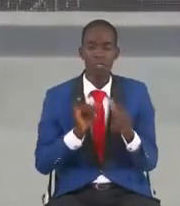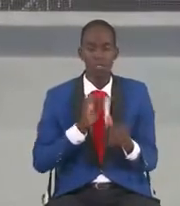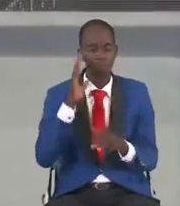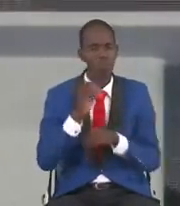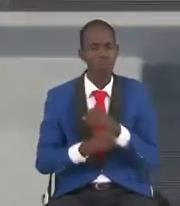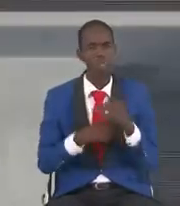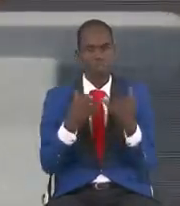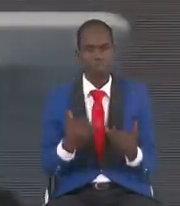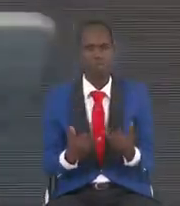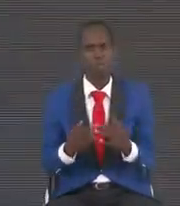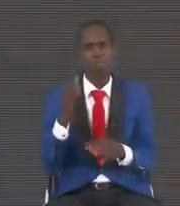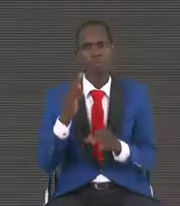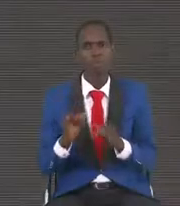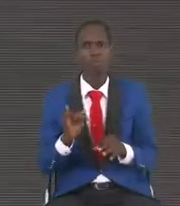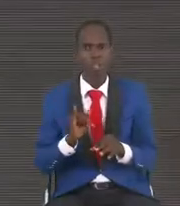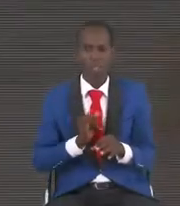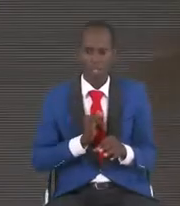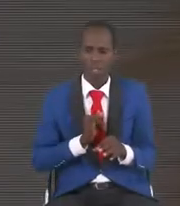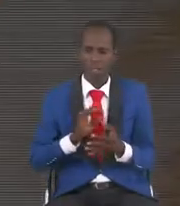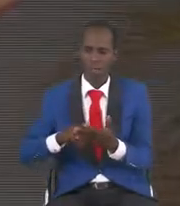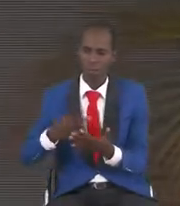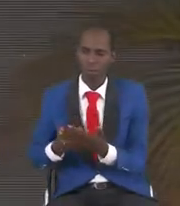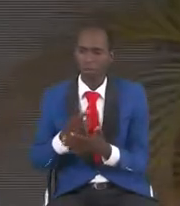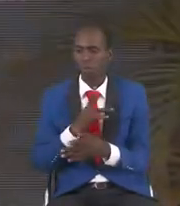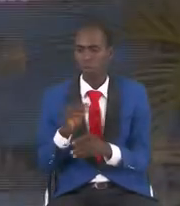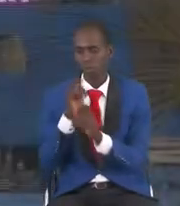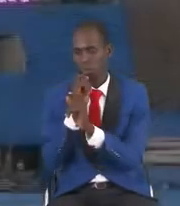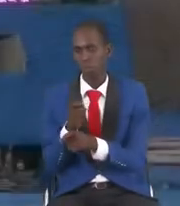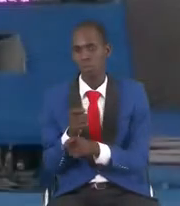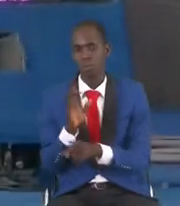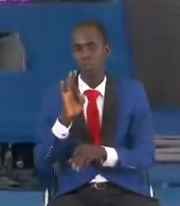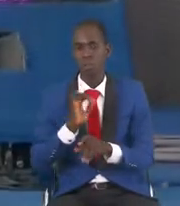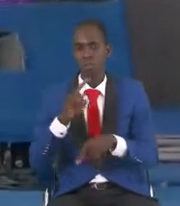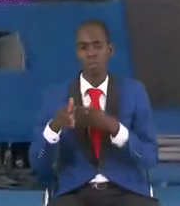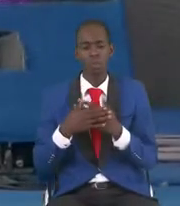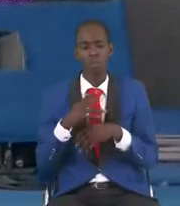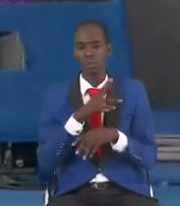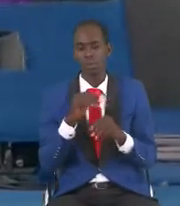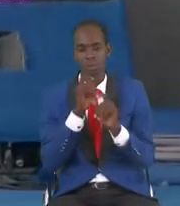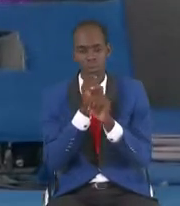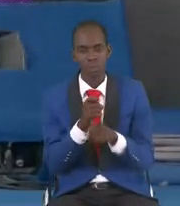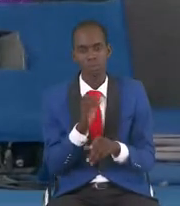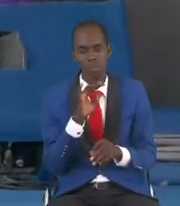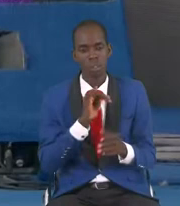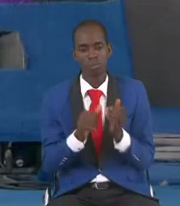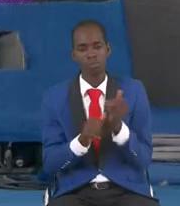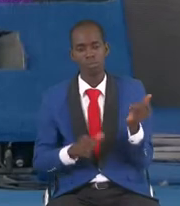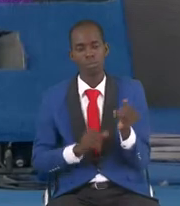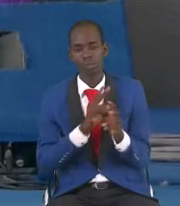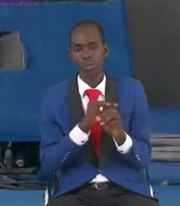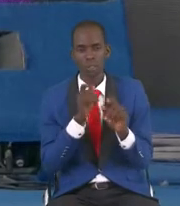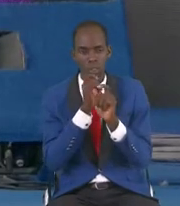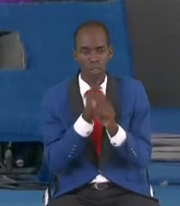if I fall, no reward. If I go back, no reward. If I turn back, no reward. If